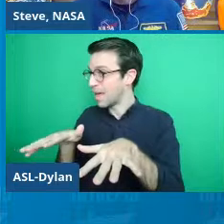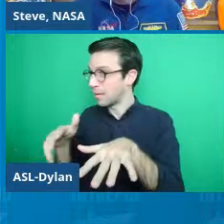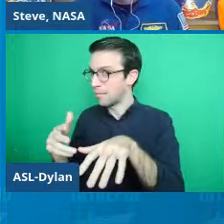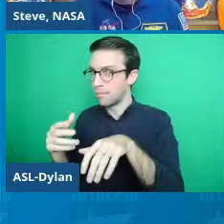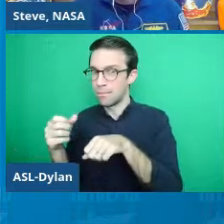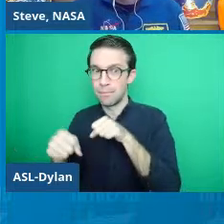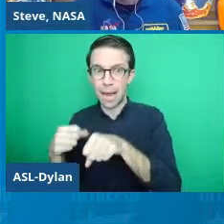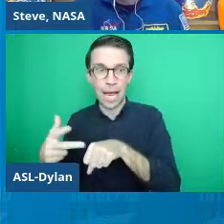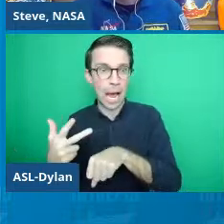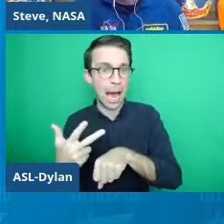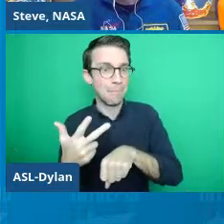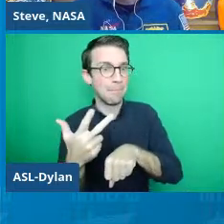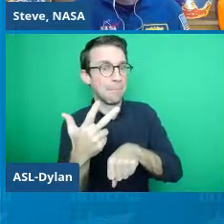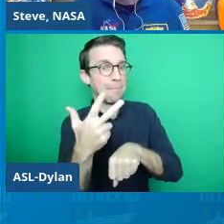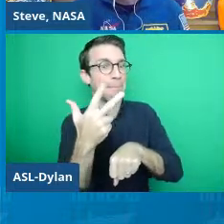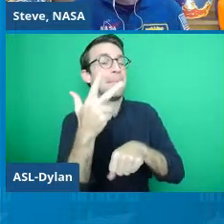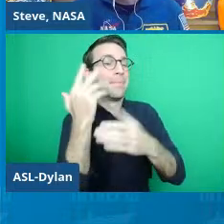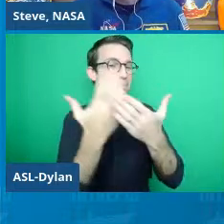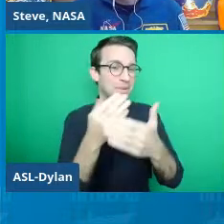And